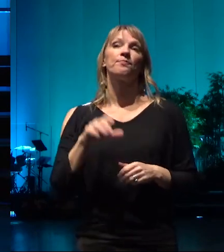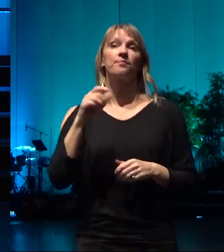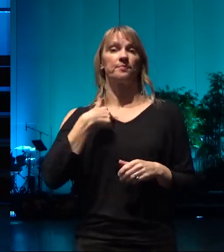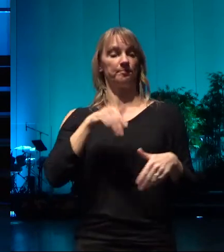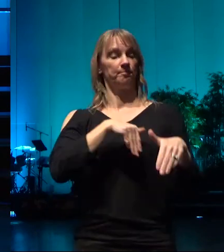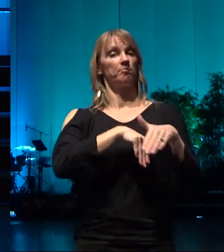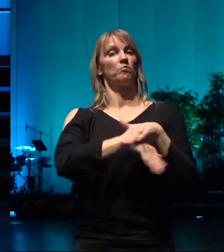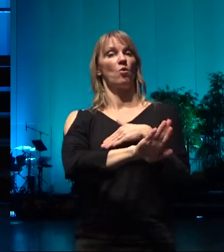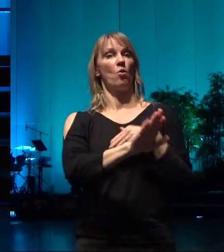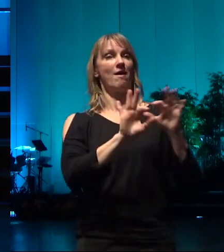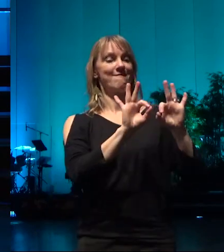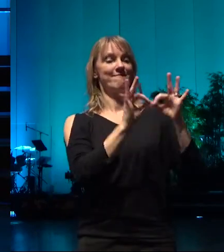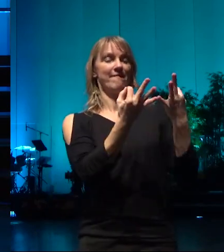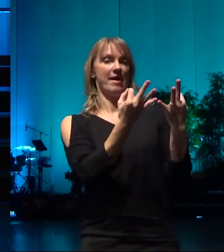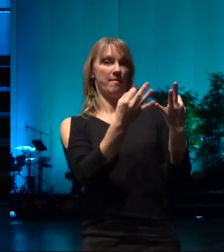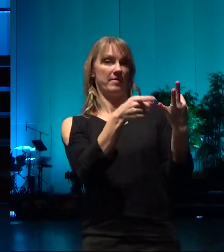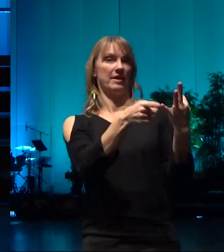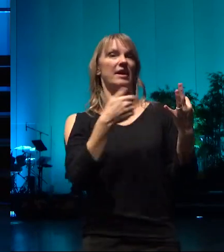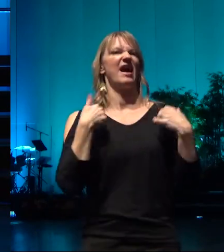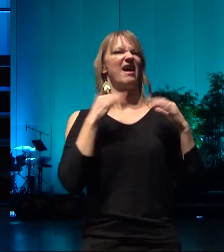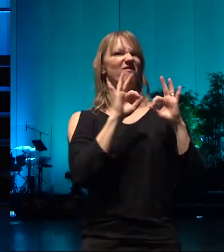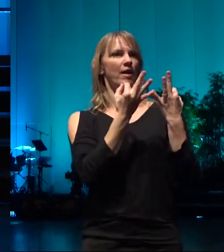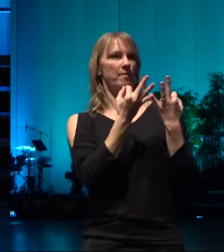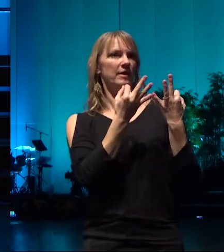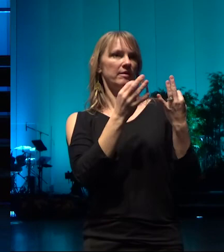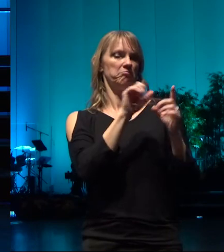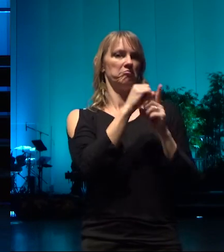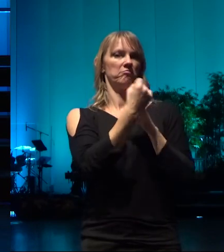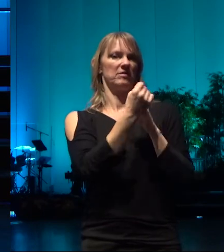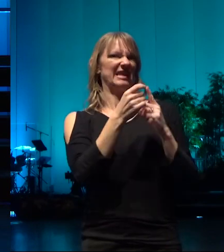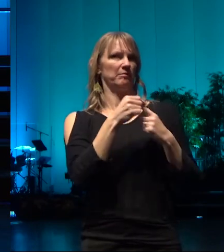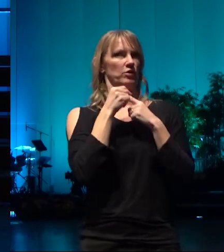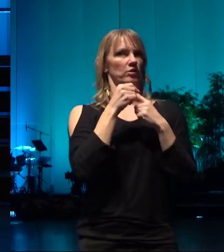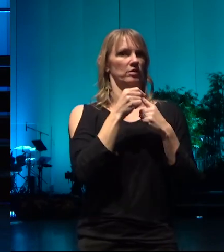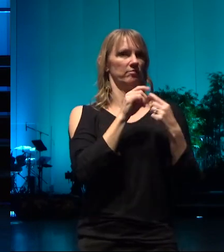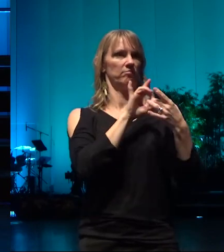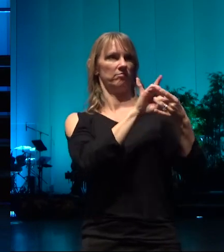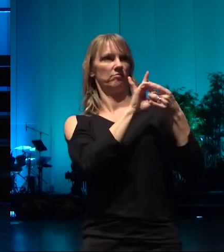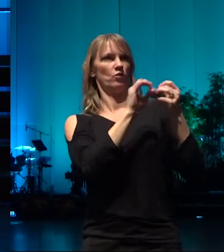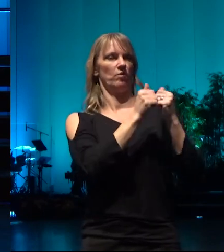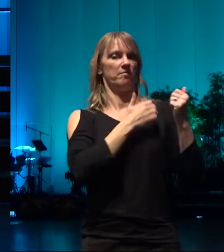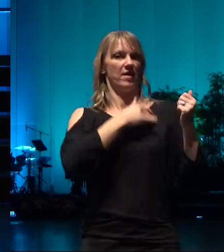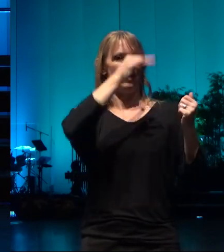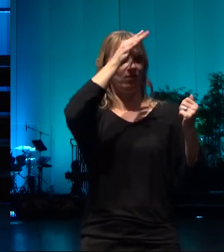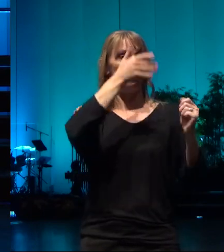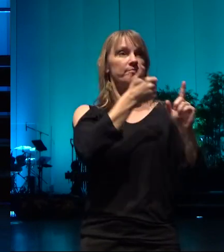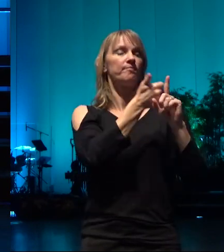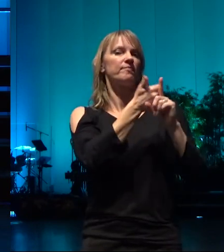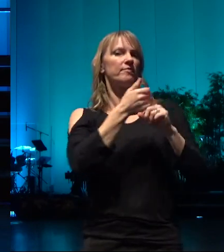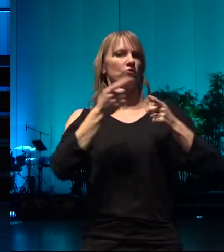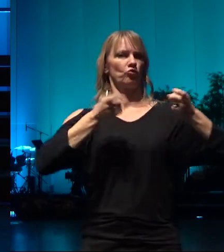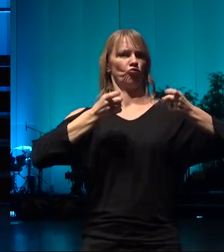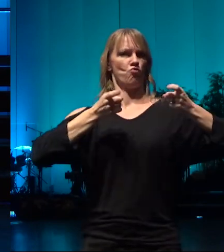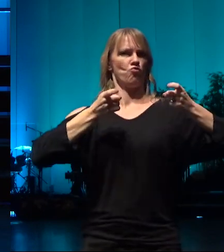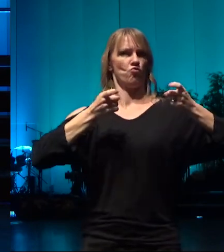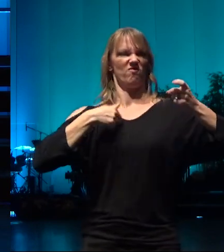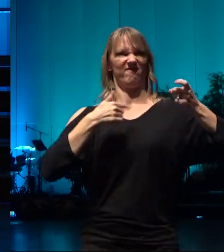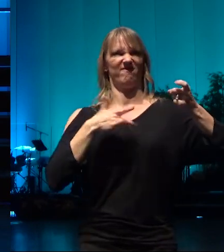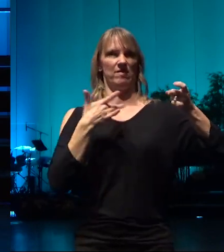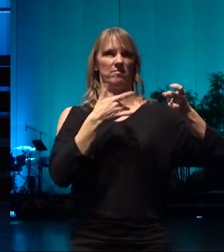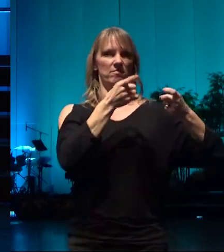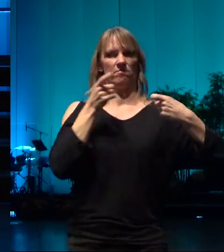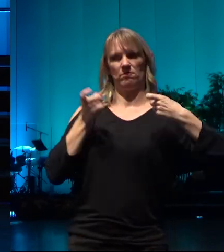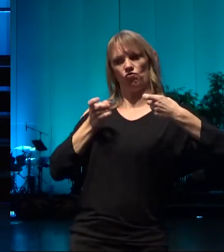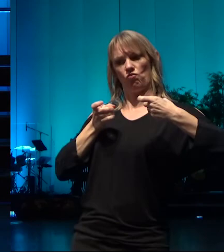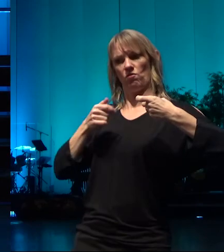So I was born into a family and had some family dynamics, especially with my father, where he was very controlling,